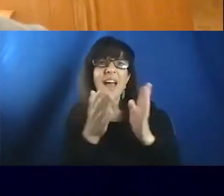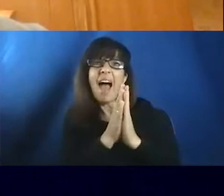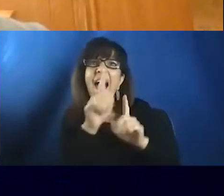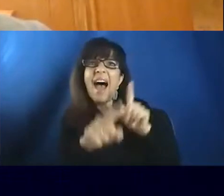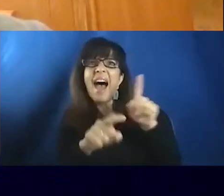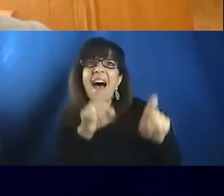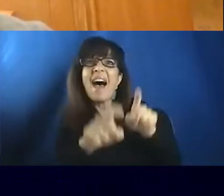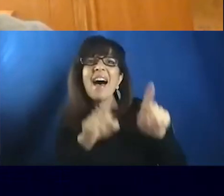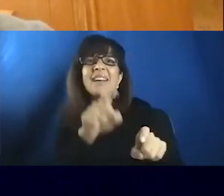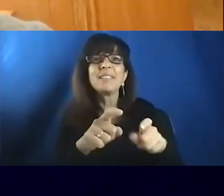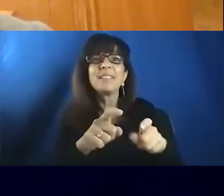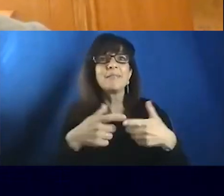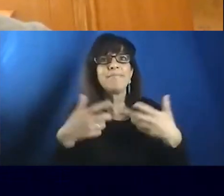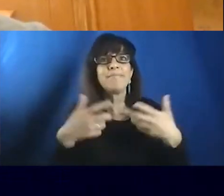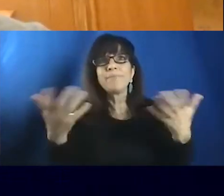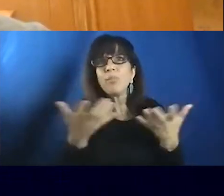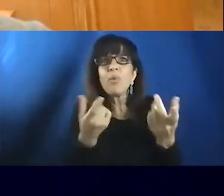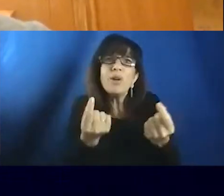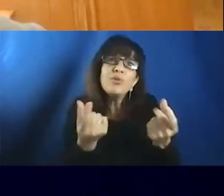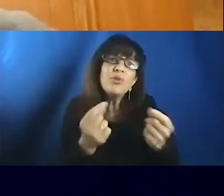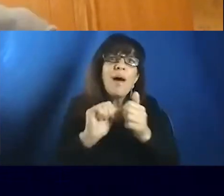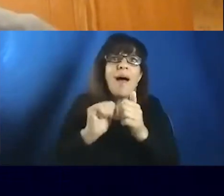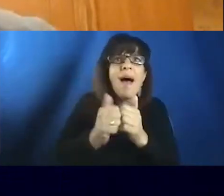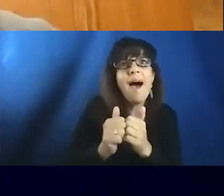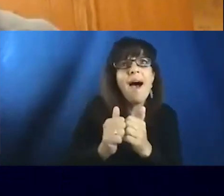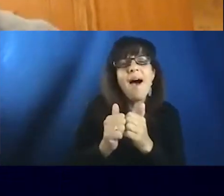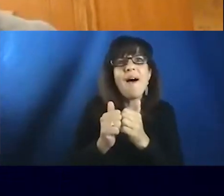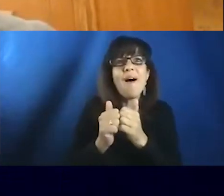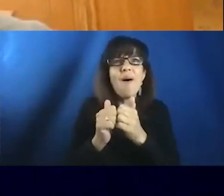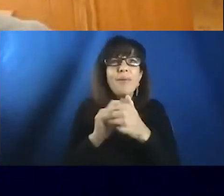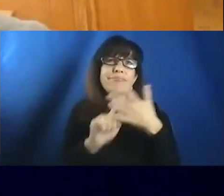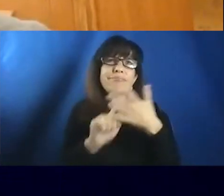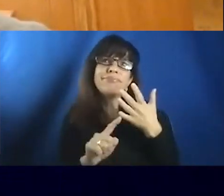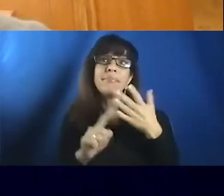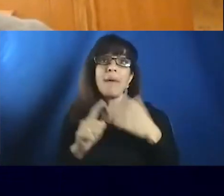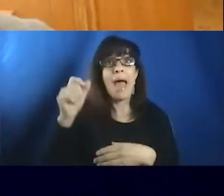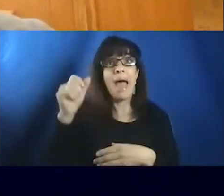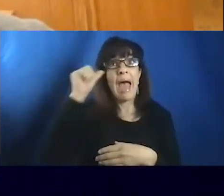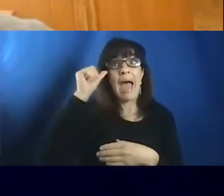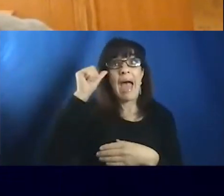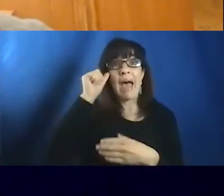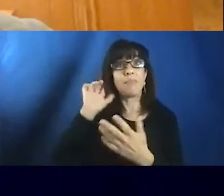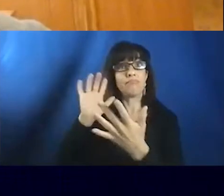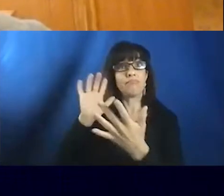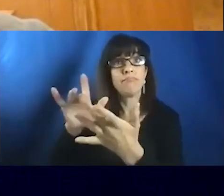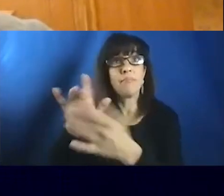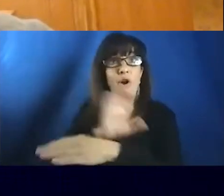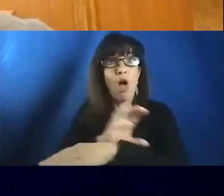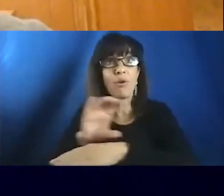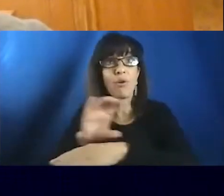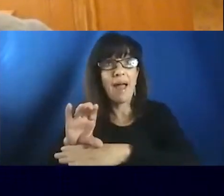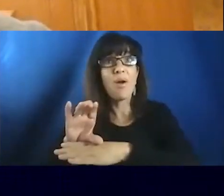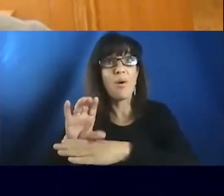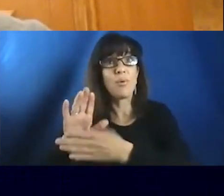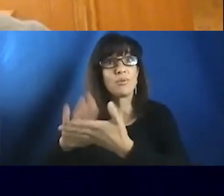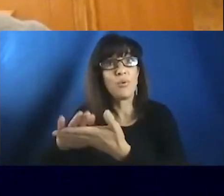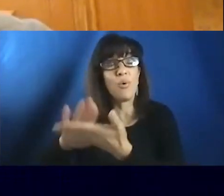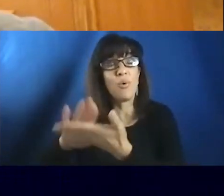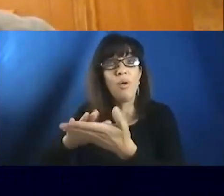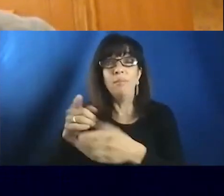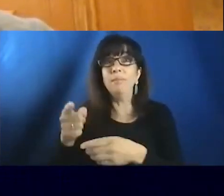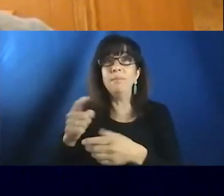Colorado to ask them some questions. What'd you do? How'd you build it? So Adam reached out to